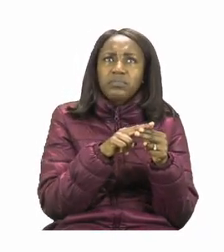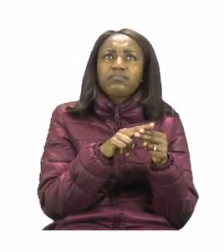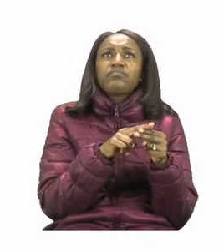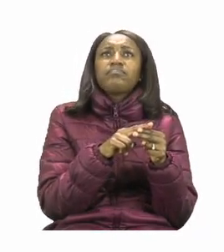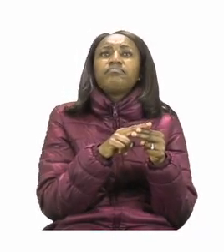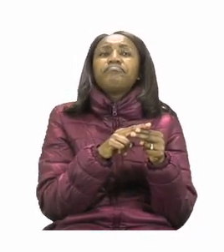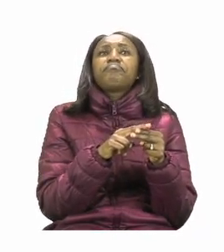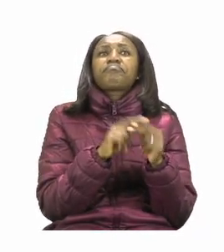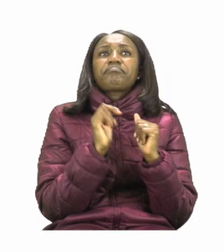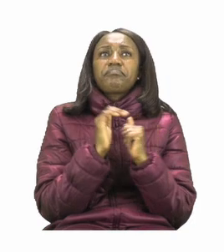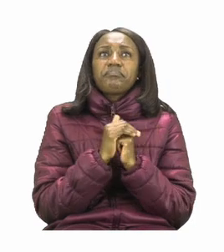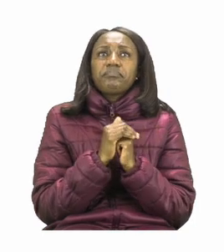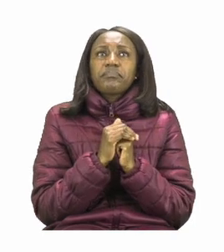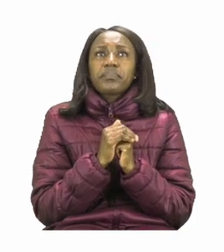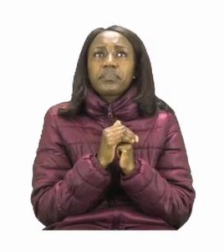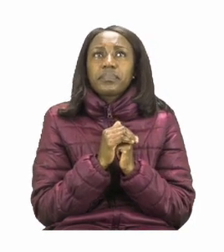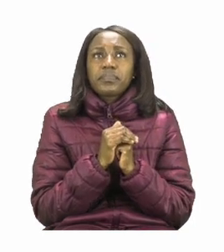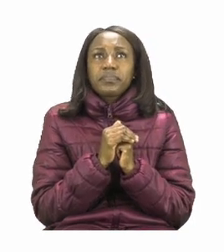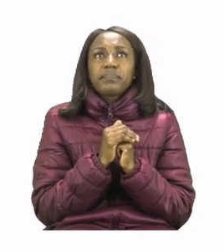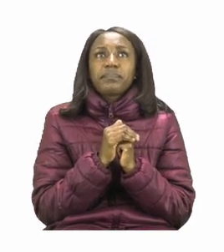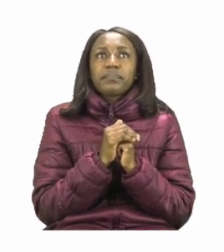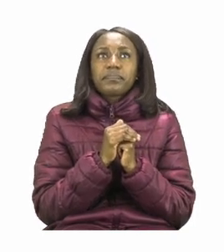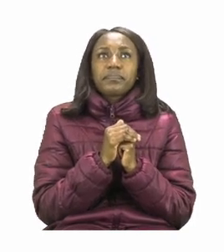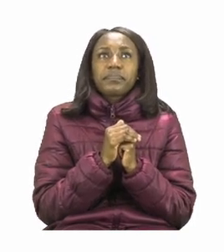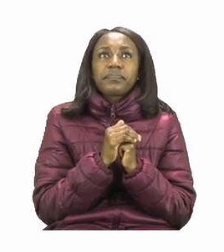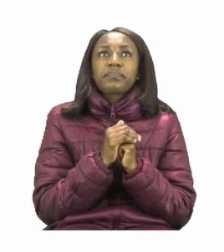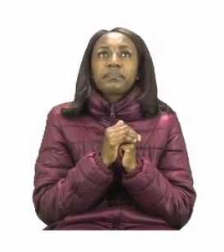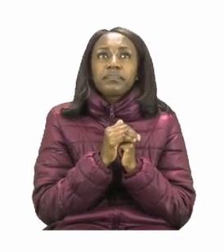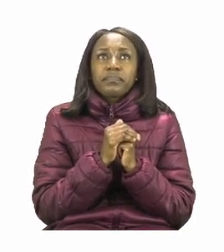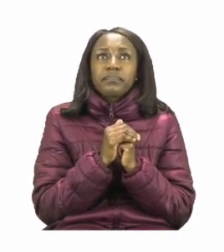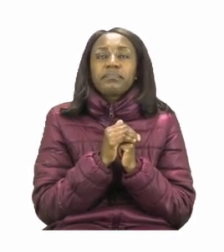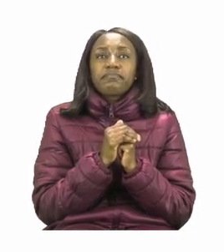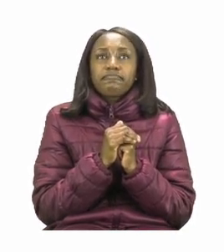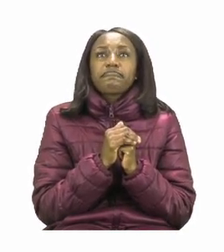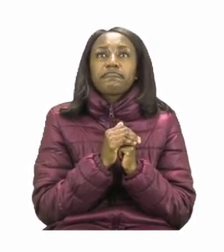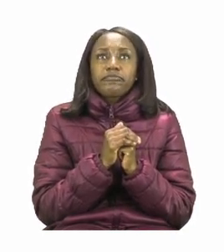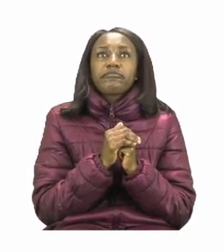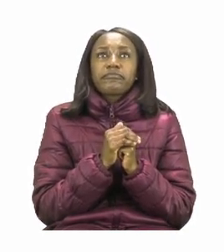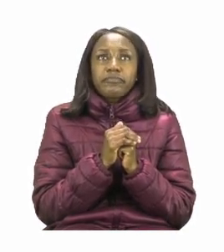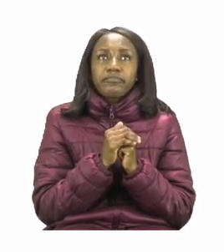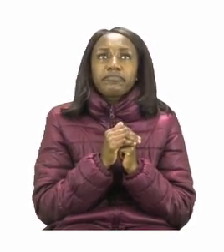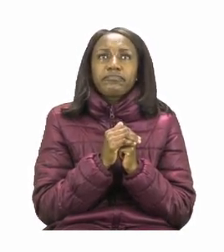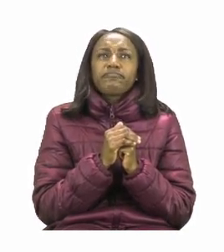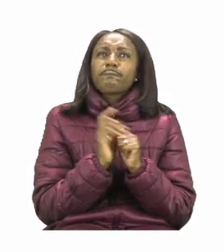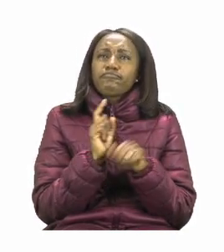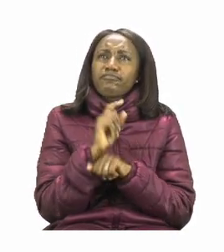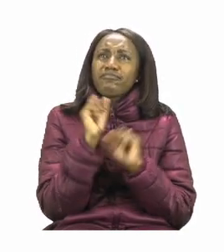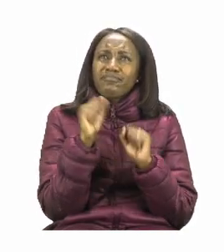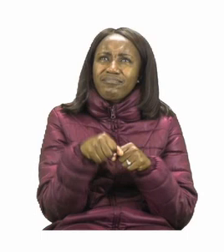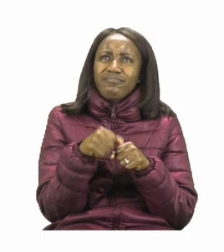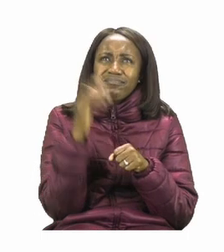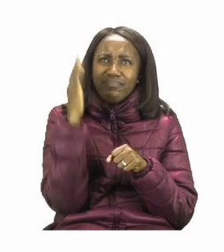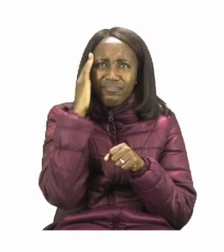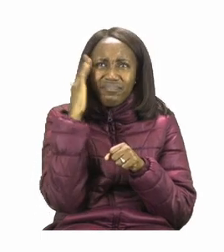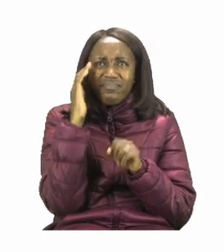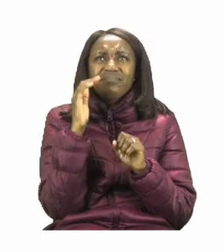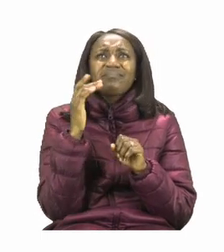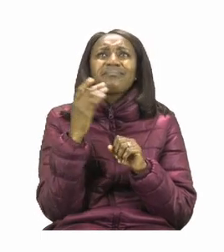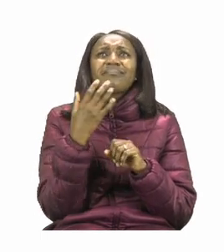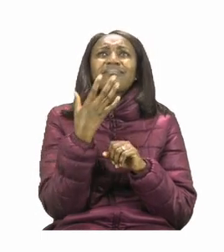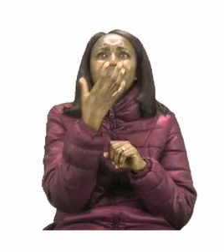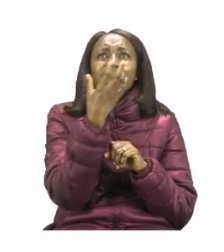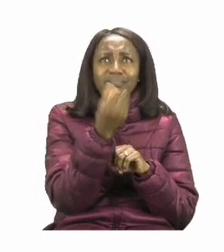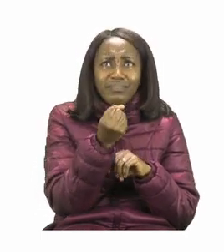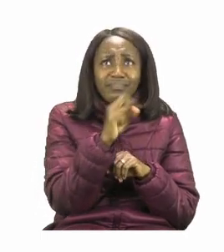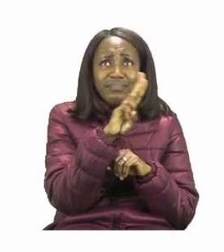after it. So that's the first thing I would like you to do. But before that, you need to know when you use have and when